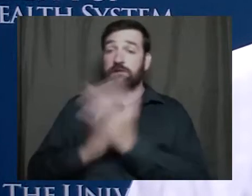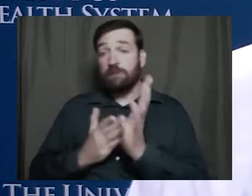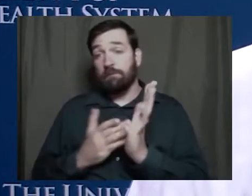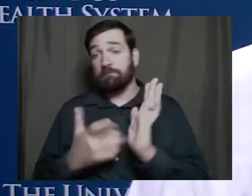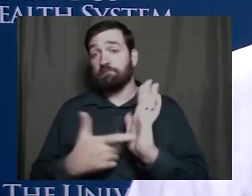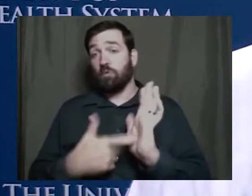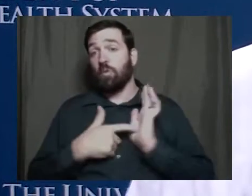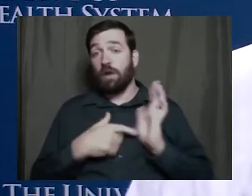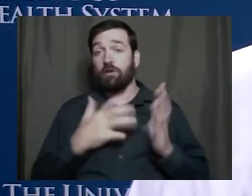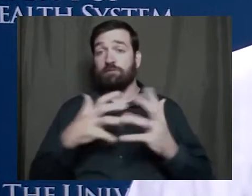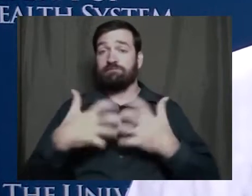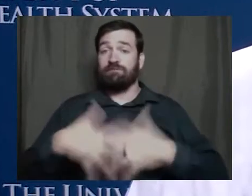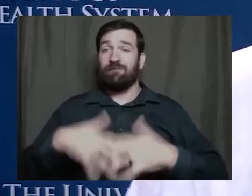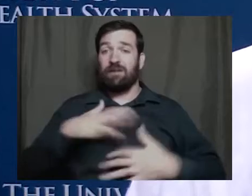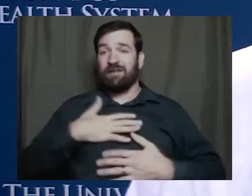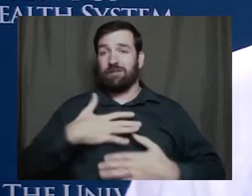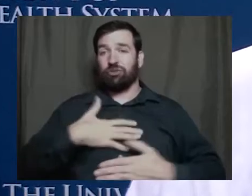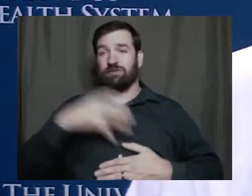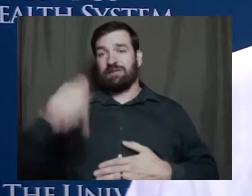but that's not as typical.